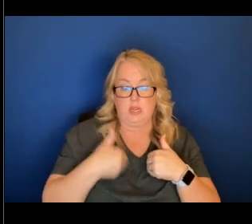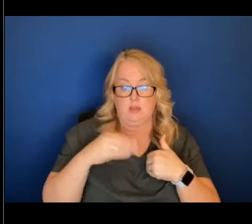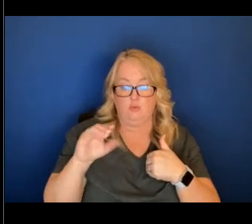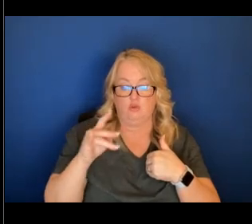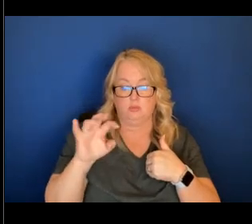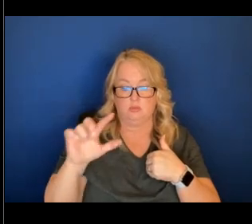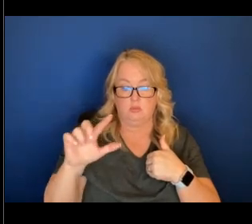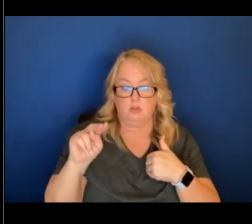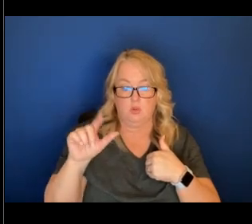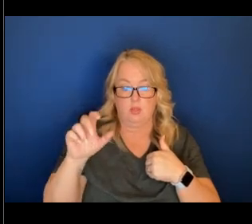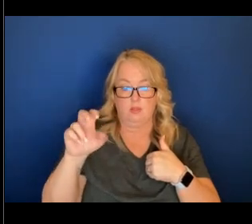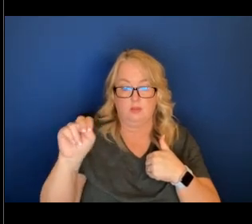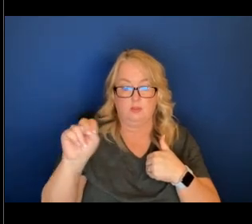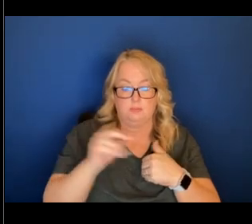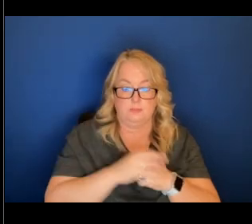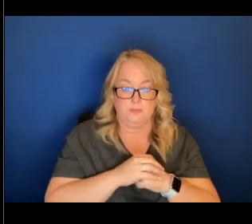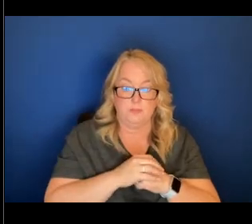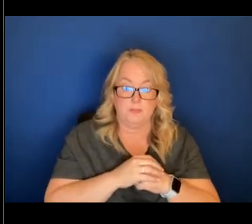Nolan.